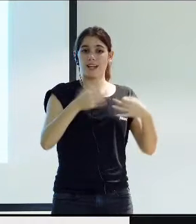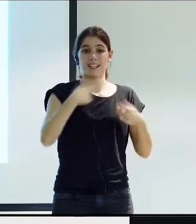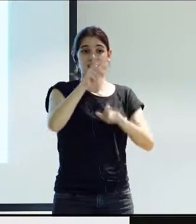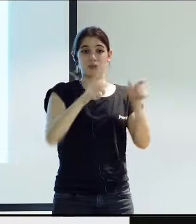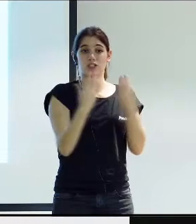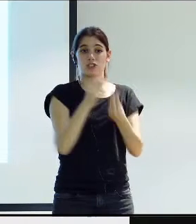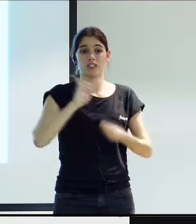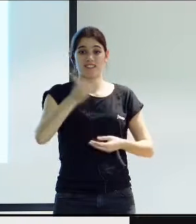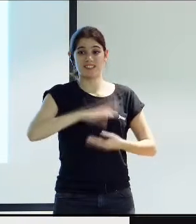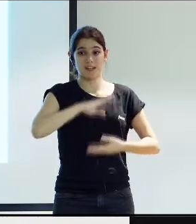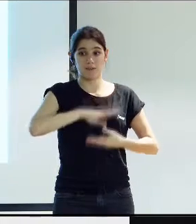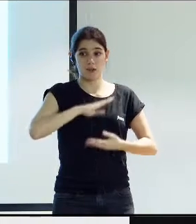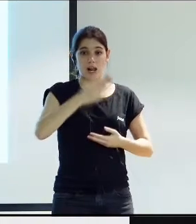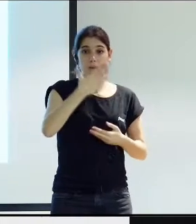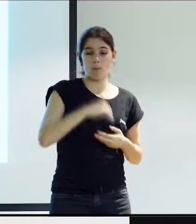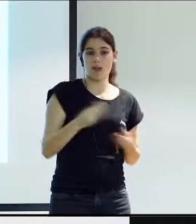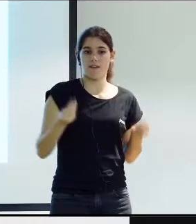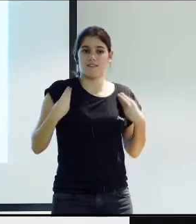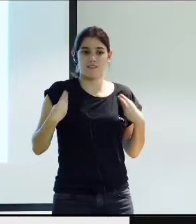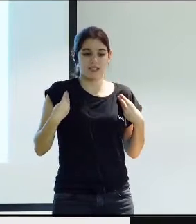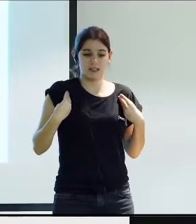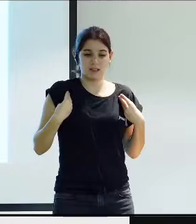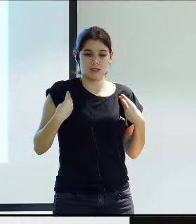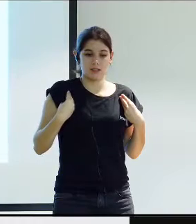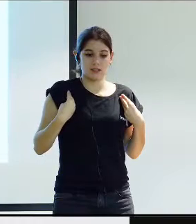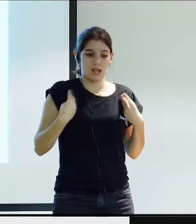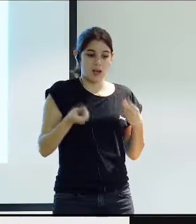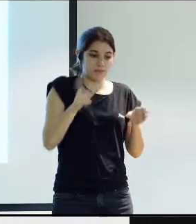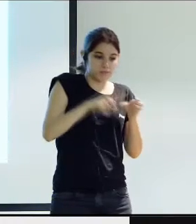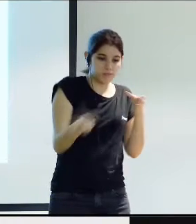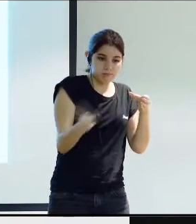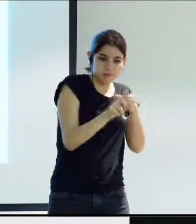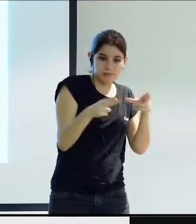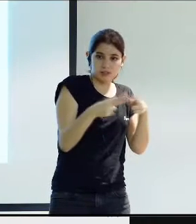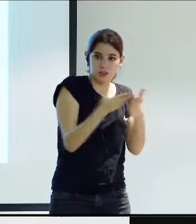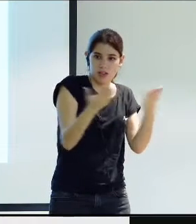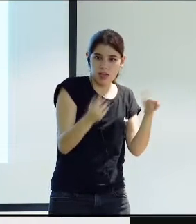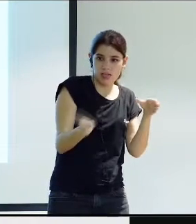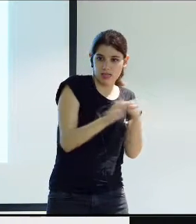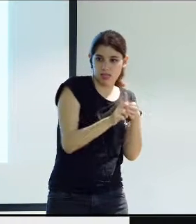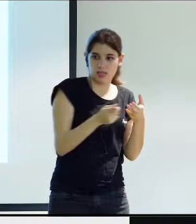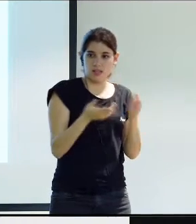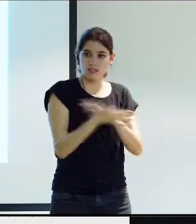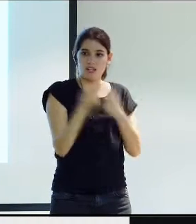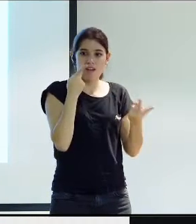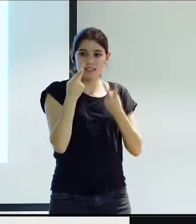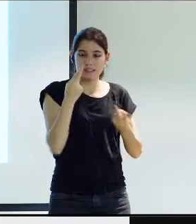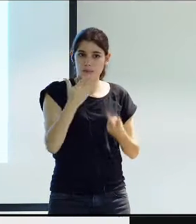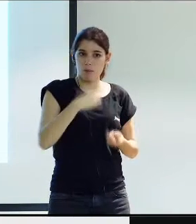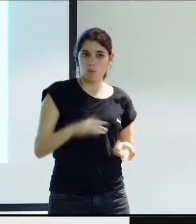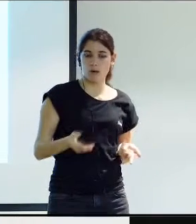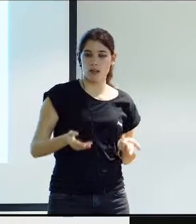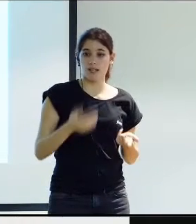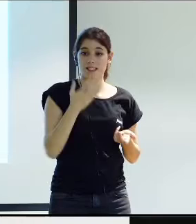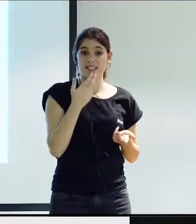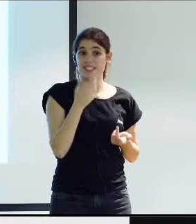in the community to become visible, because otherwise we will be continuing to